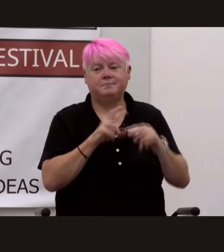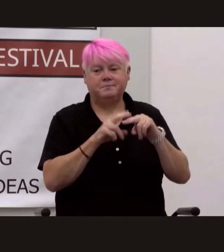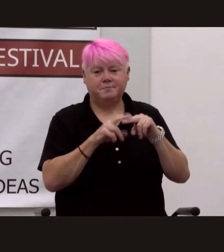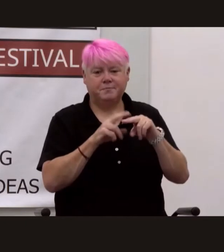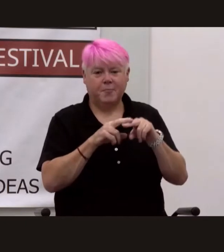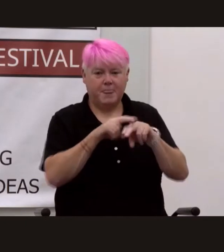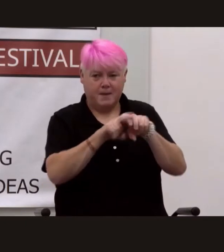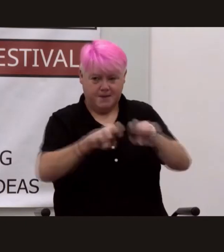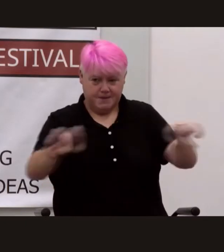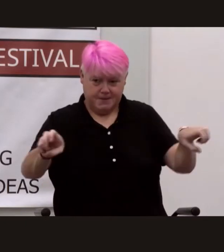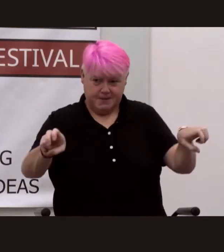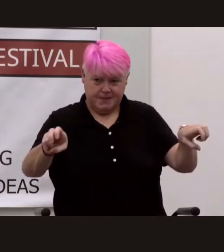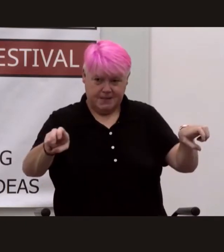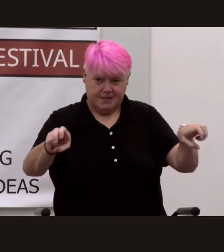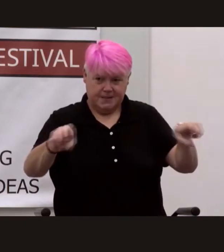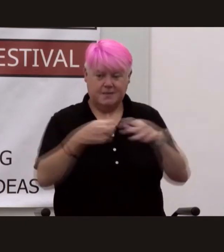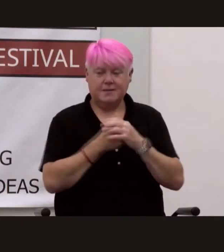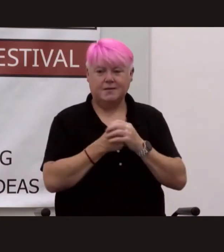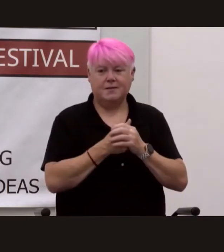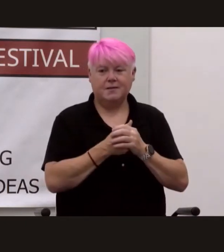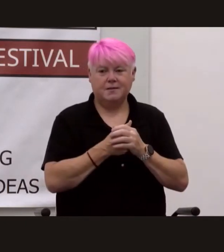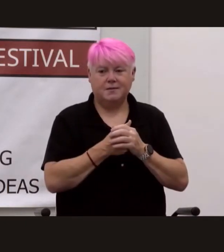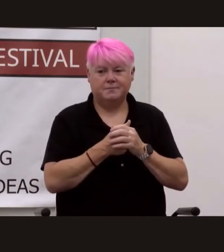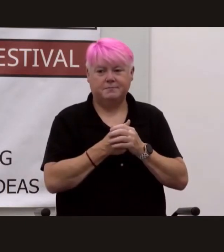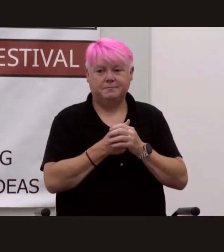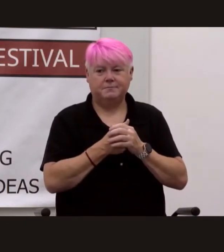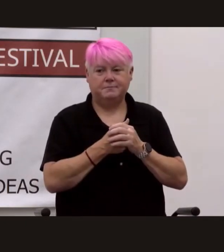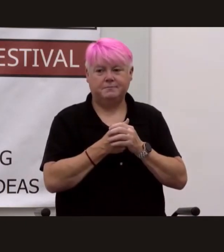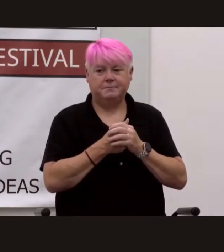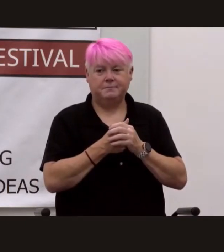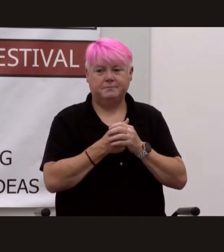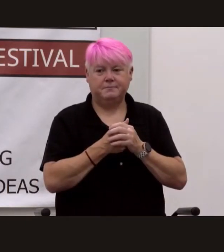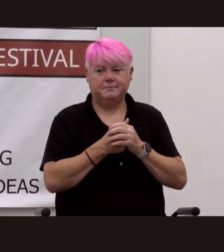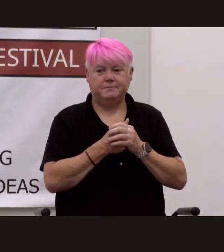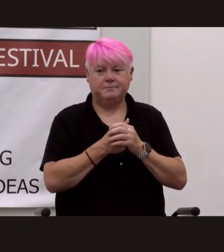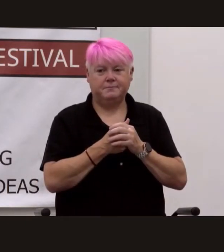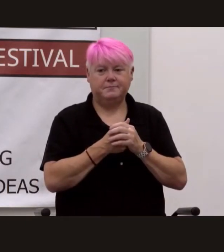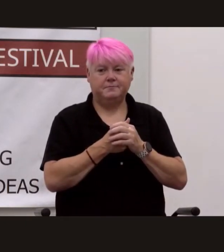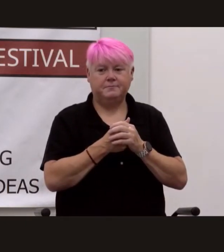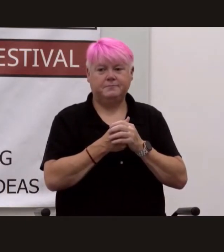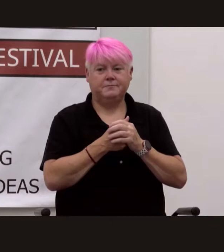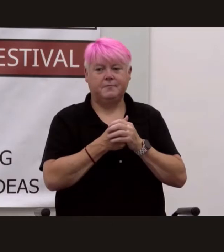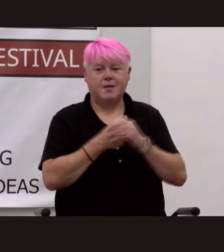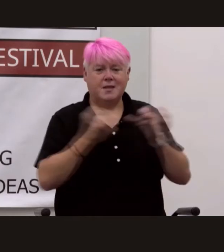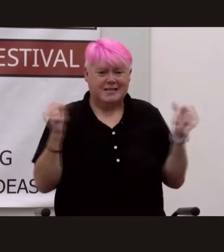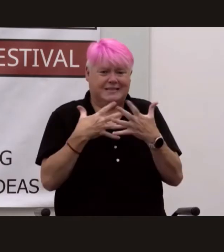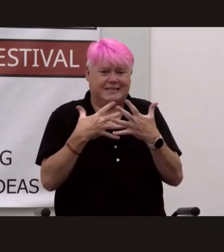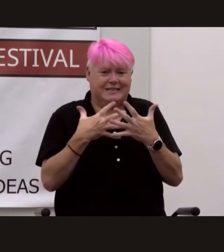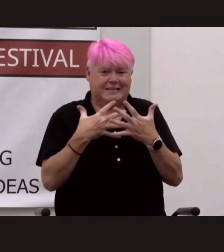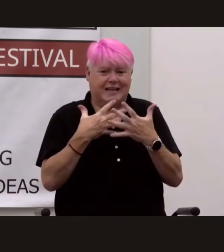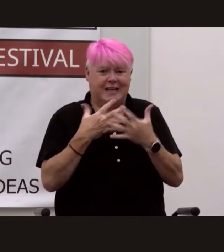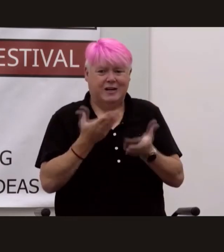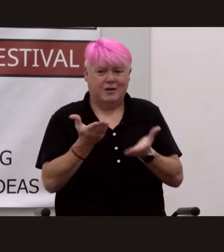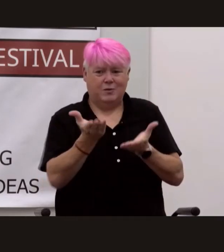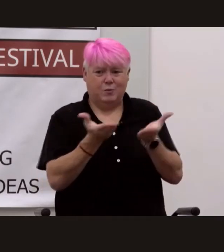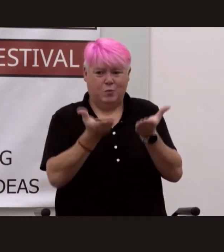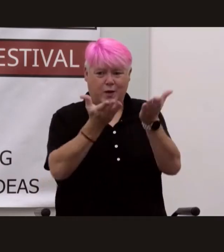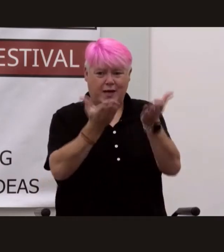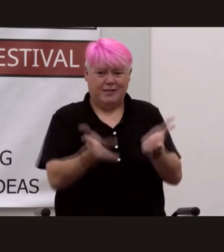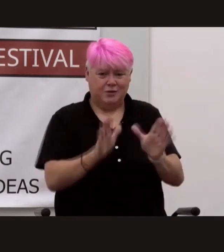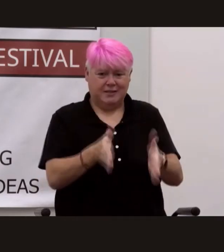The sticks of his shins showed above his boots. The terrified waitress stood with a hand to her